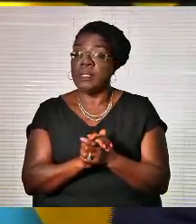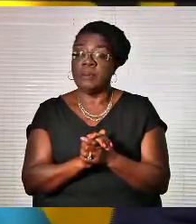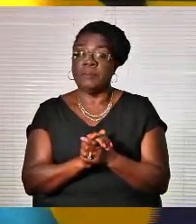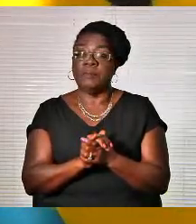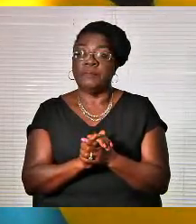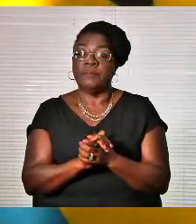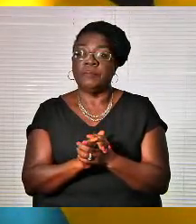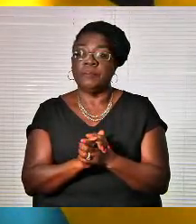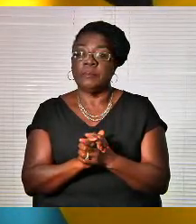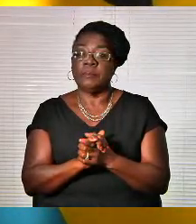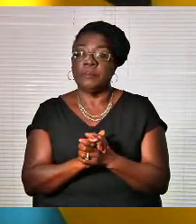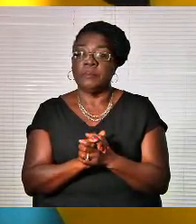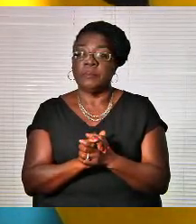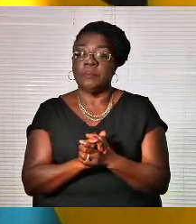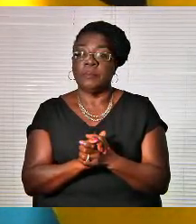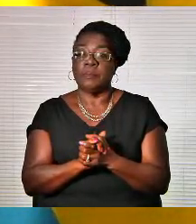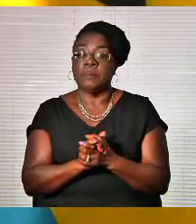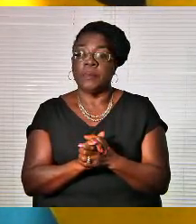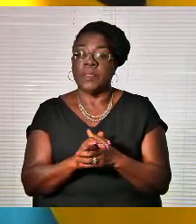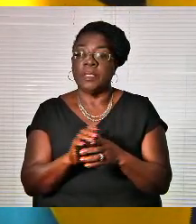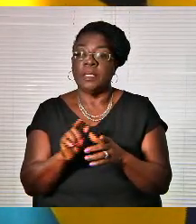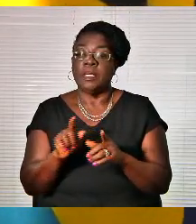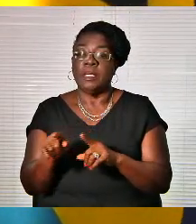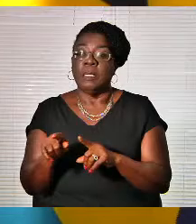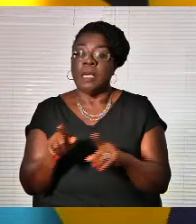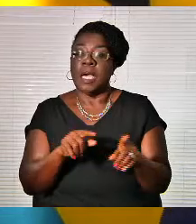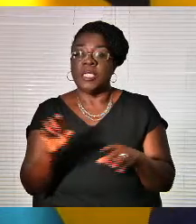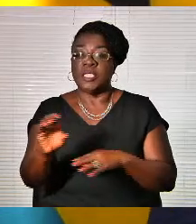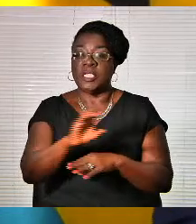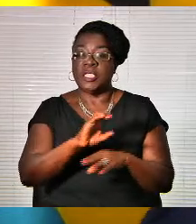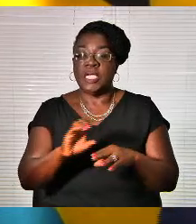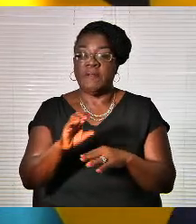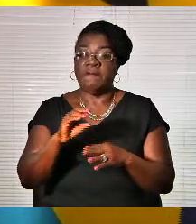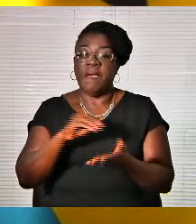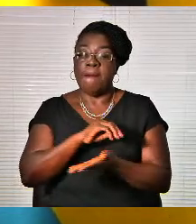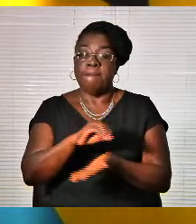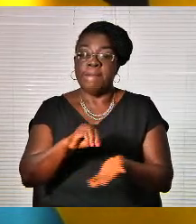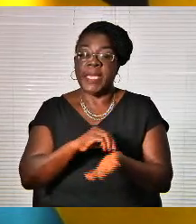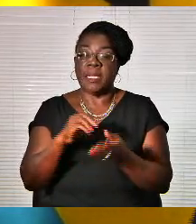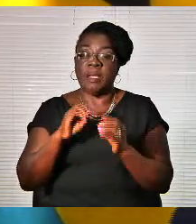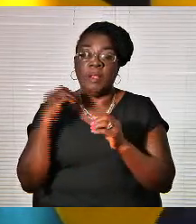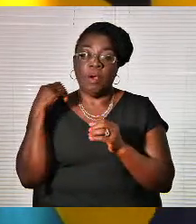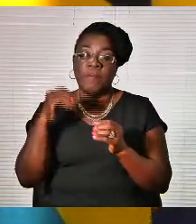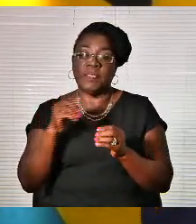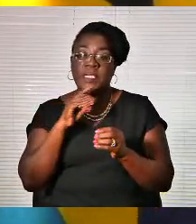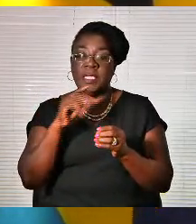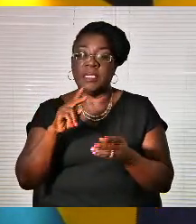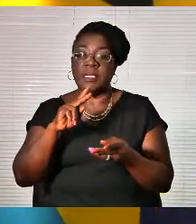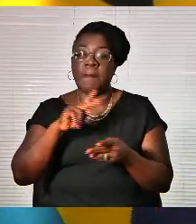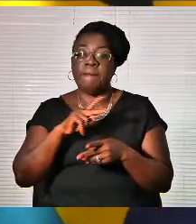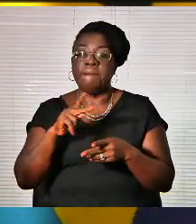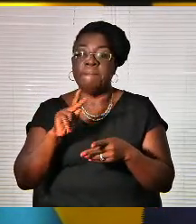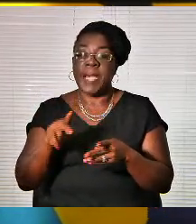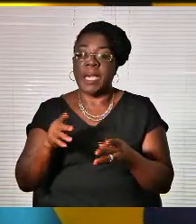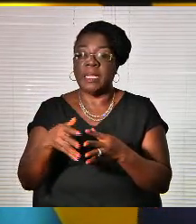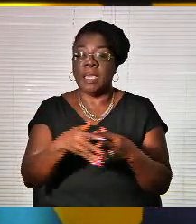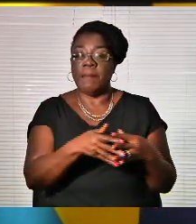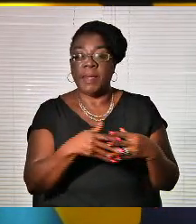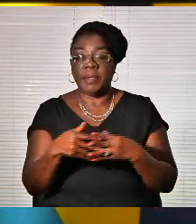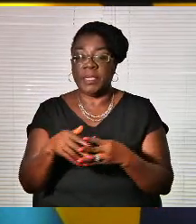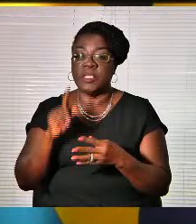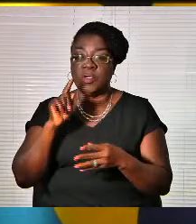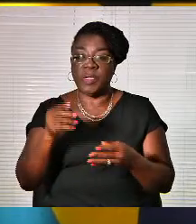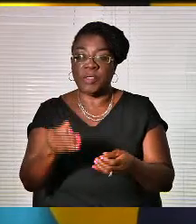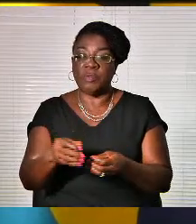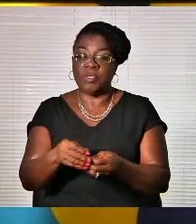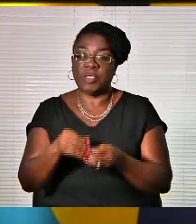Thank you, CMO. As the CMO said, the Pan American Health Organization is going to secure